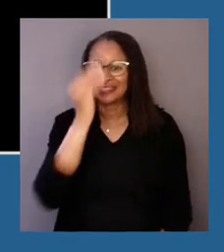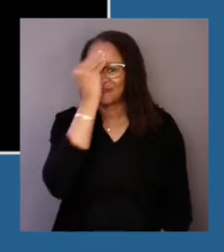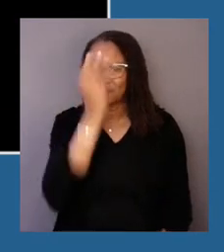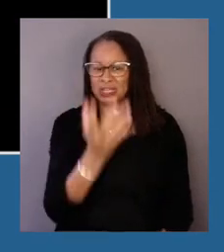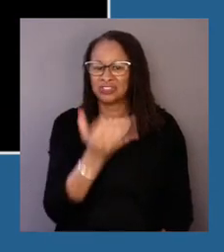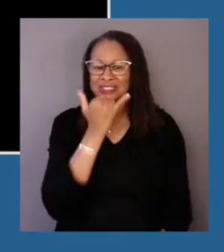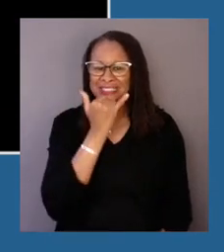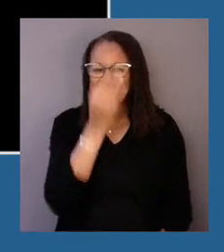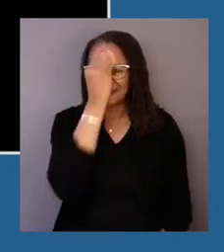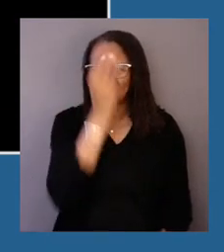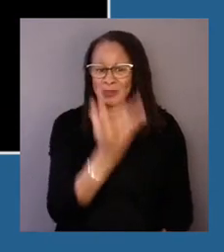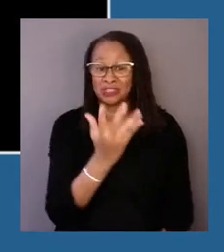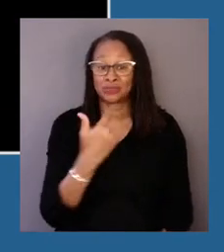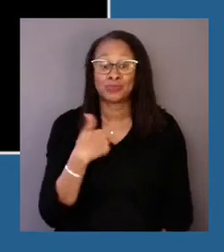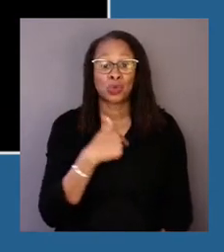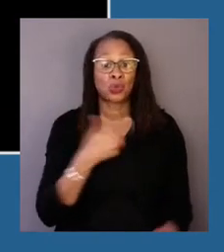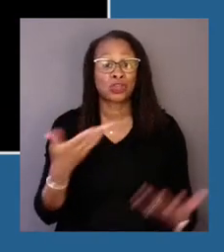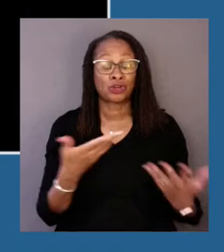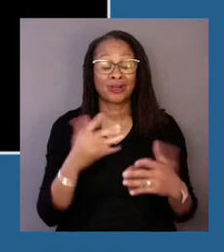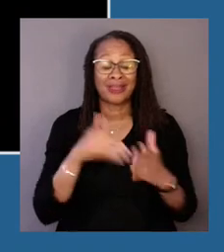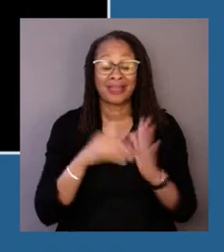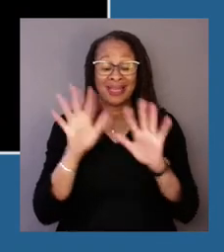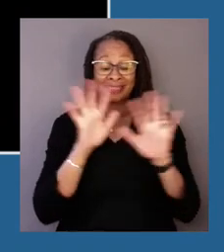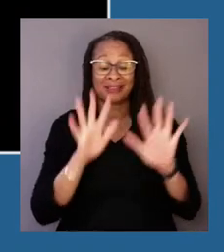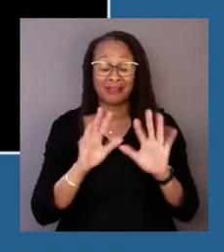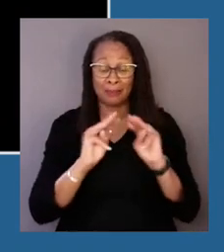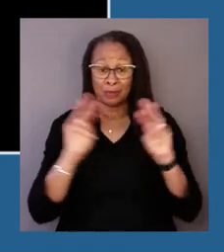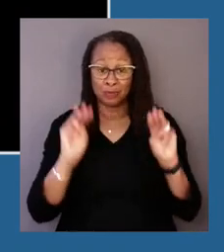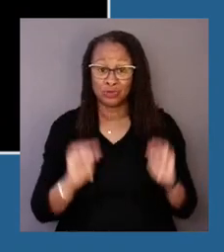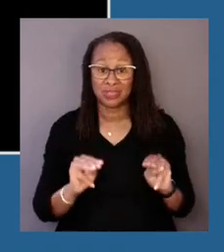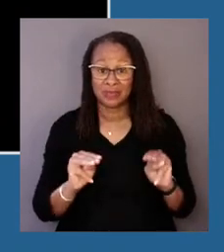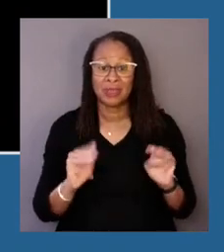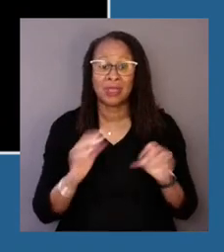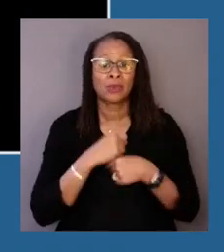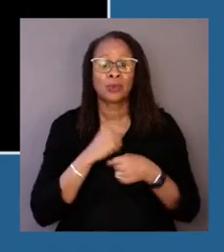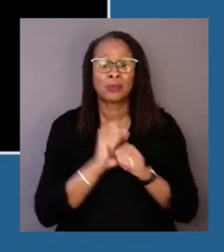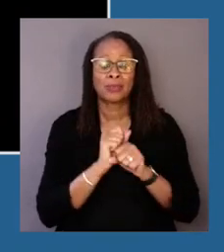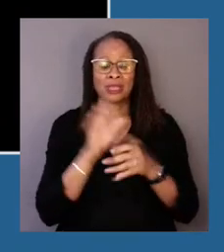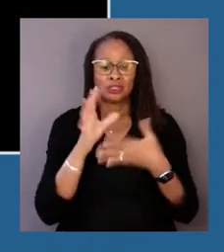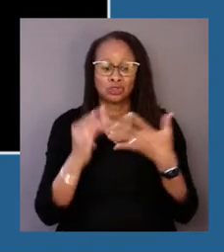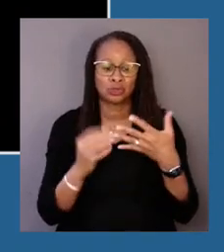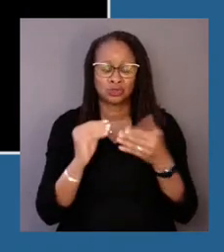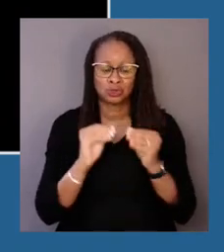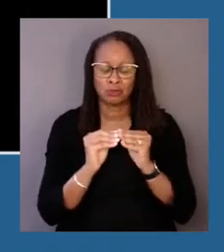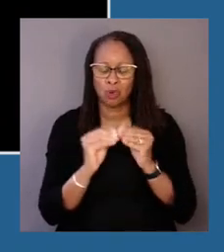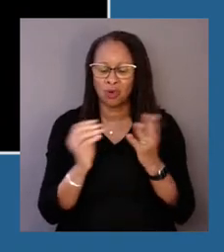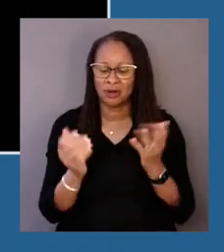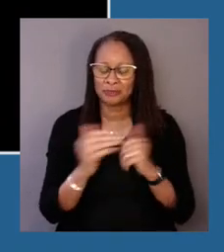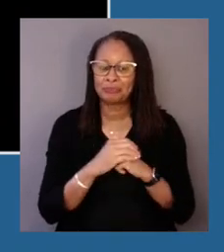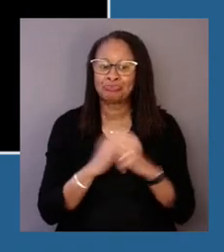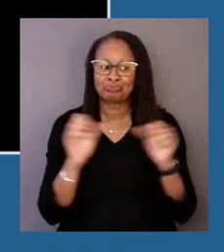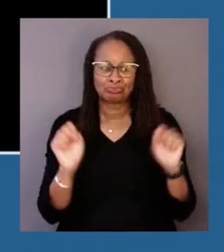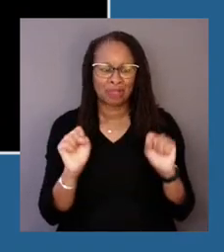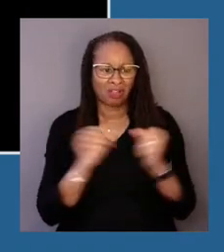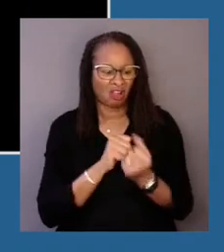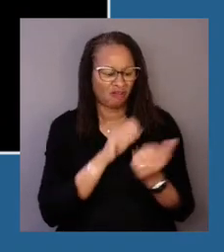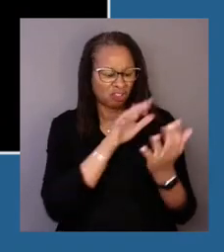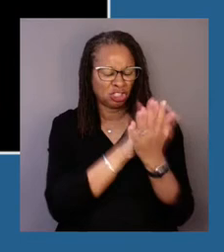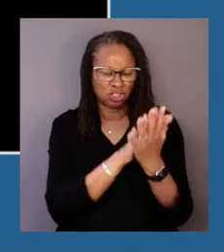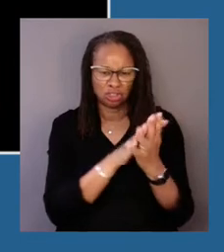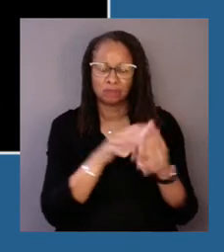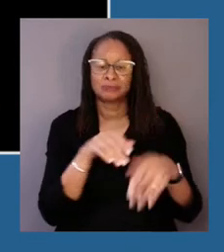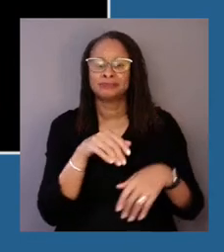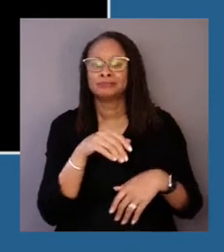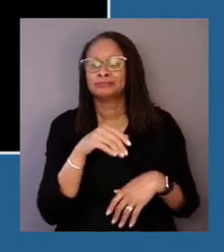Climate Museum were making a choice that was more angular and more confrontational in many ways than choices